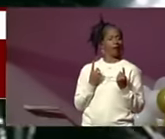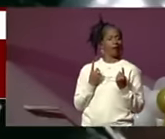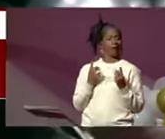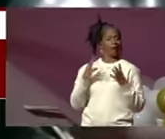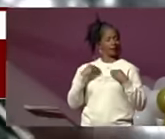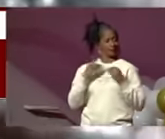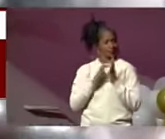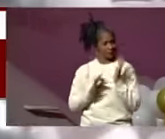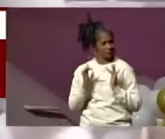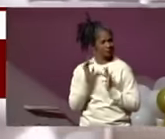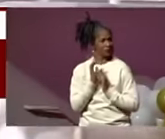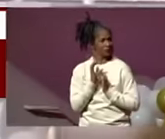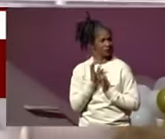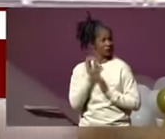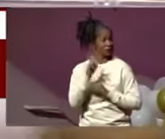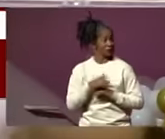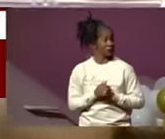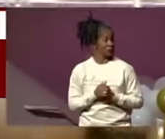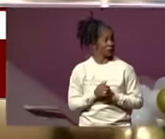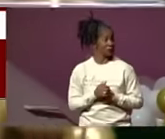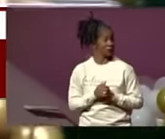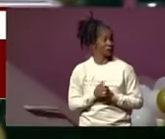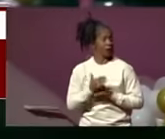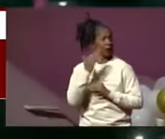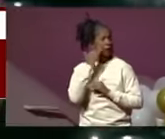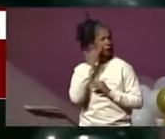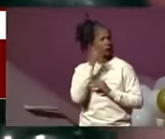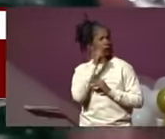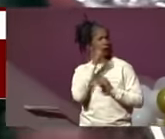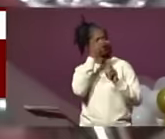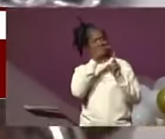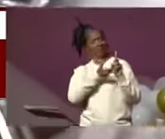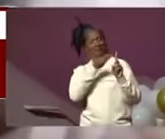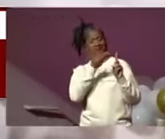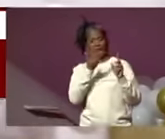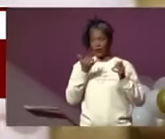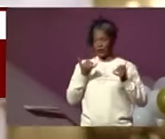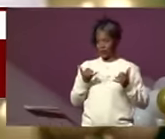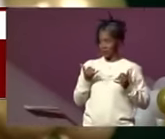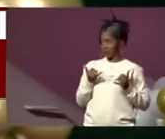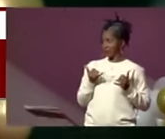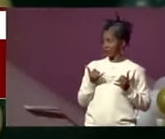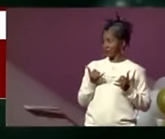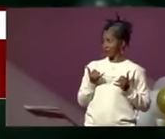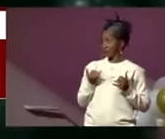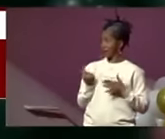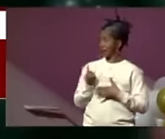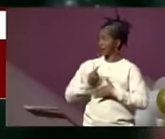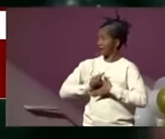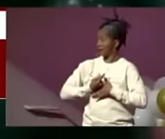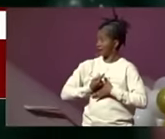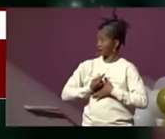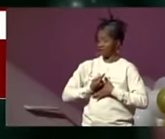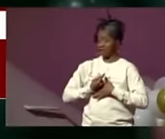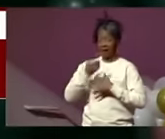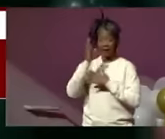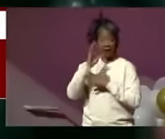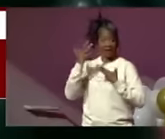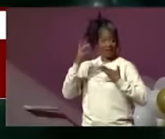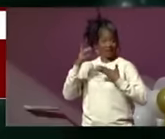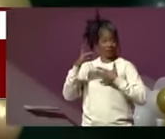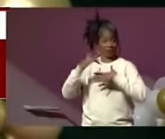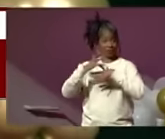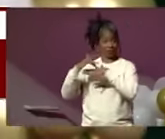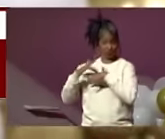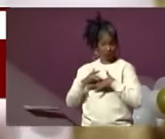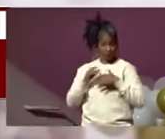front. Give your life to Christ. Get to know this child. Do it right now. Do it today. God is speaking. Come on